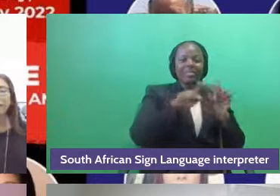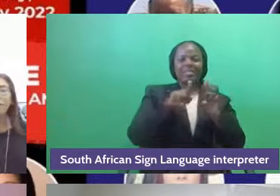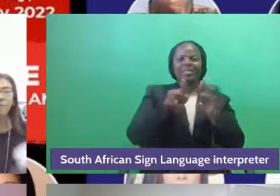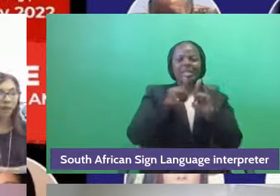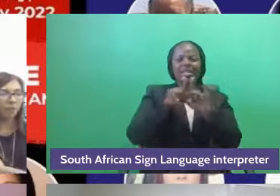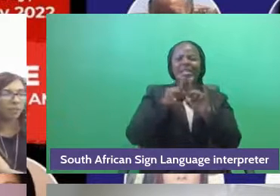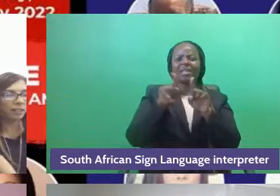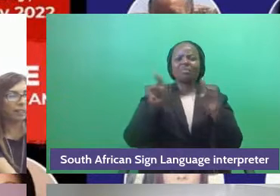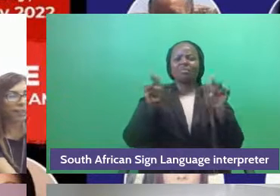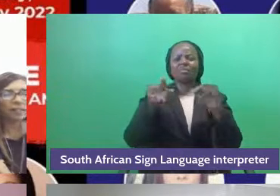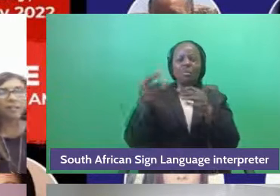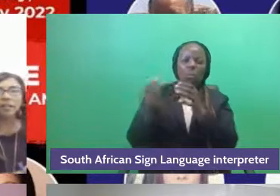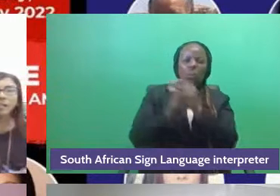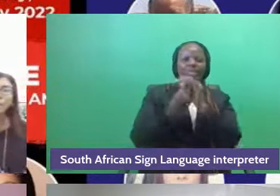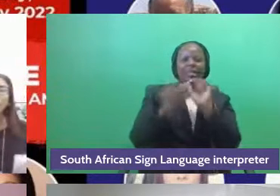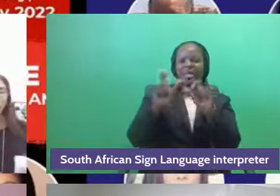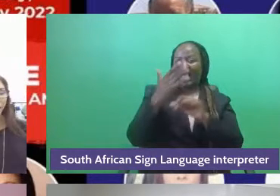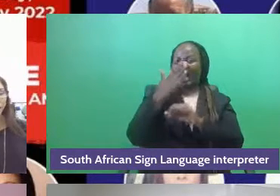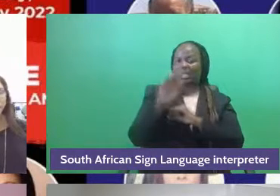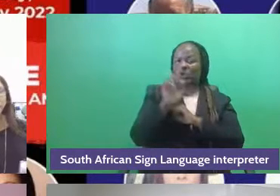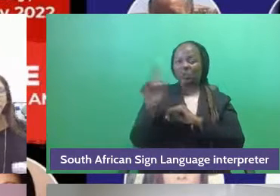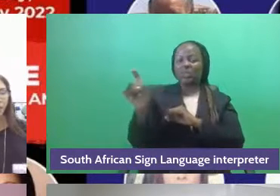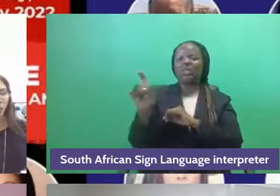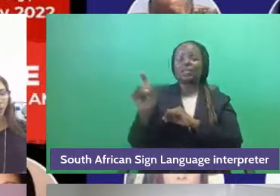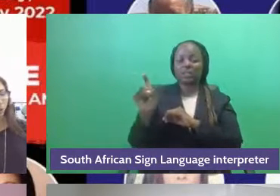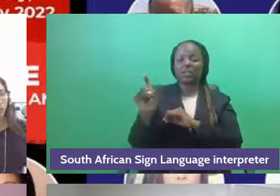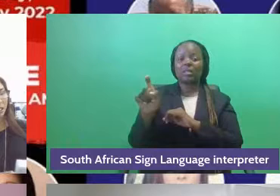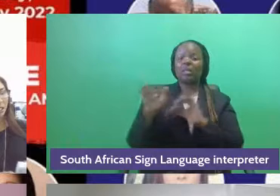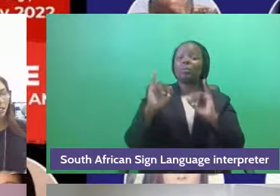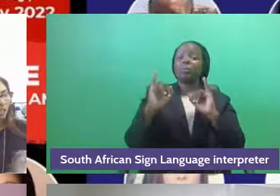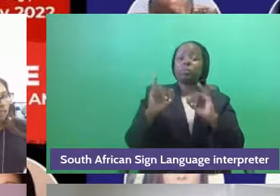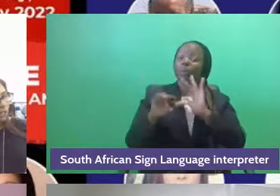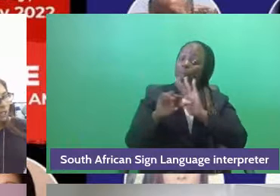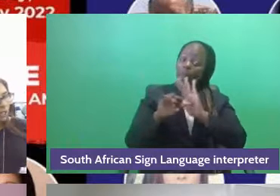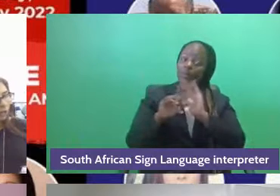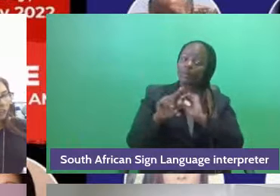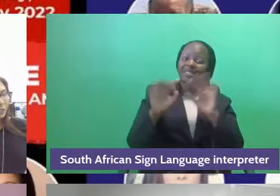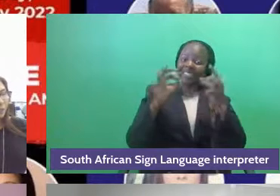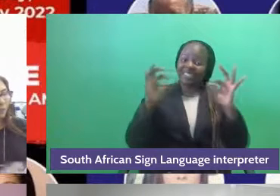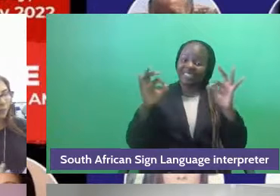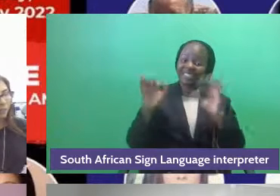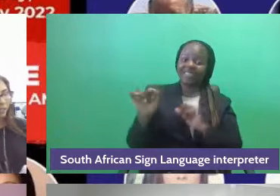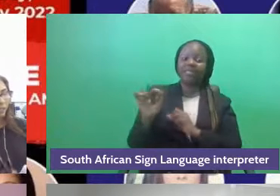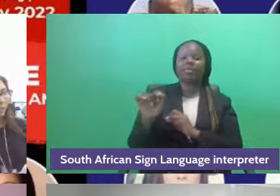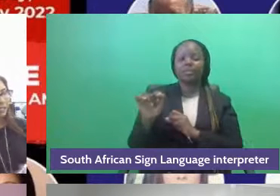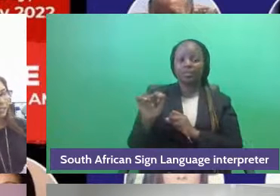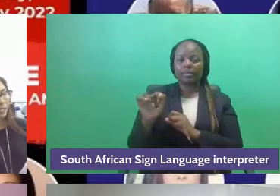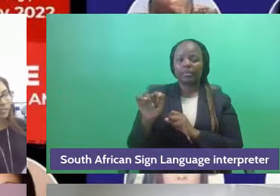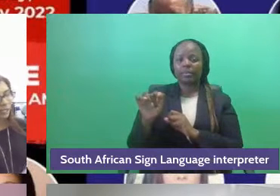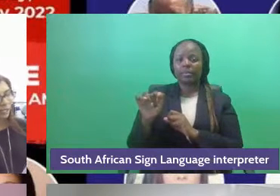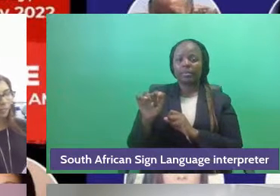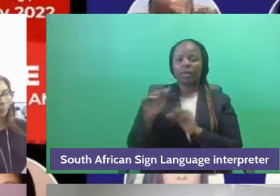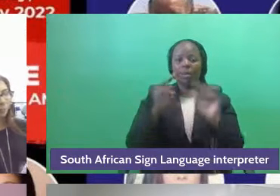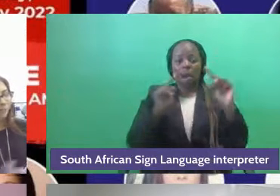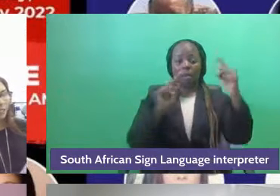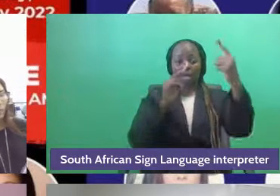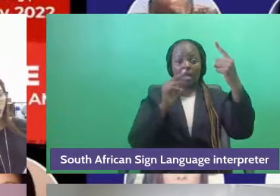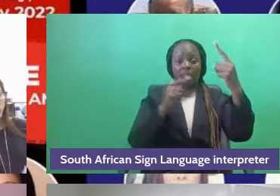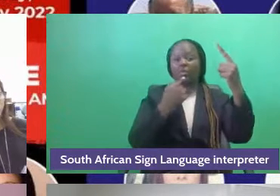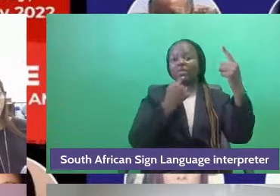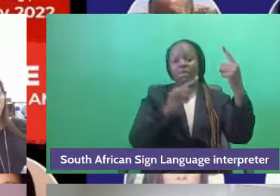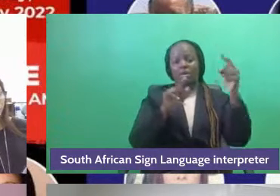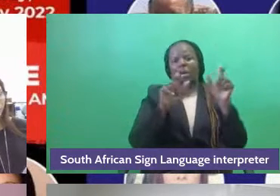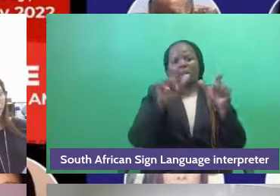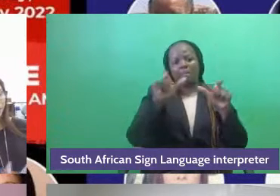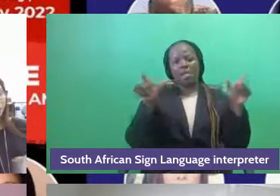attitudinal and environmental. And that for me is critically important. So under purpose, it says that persons